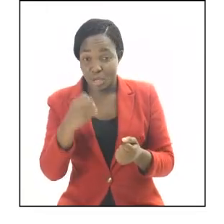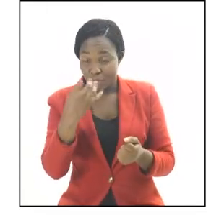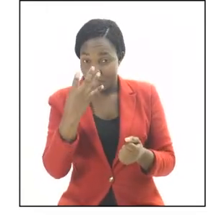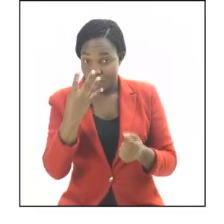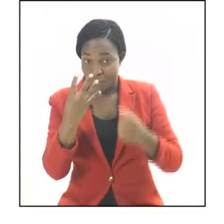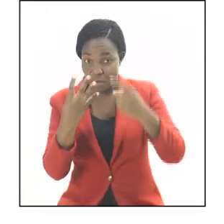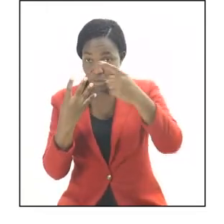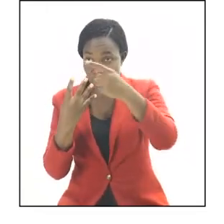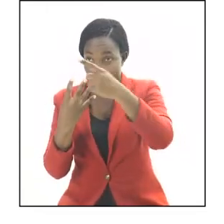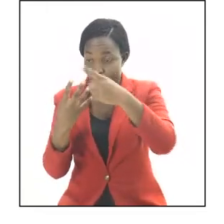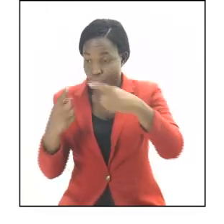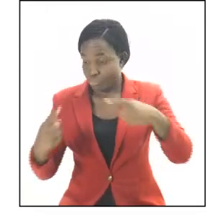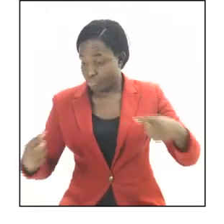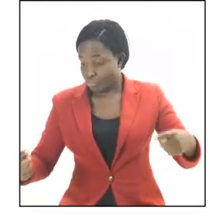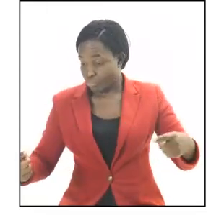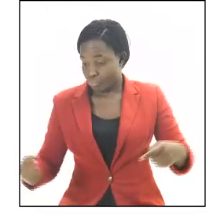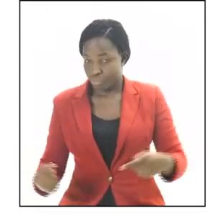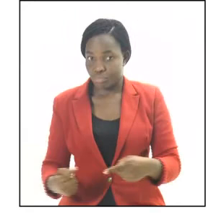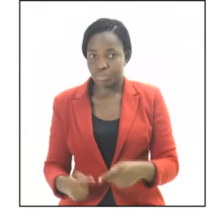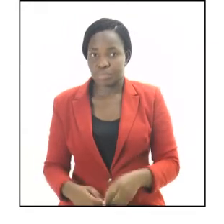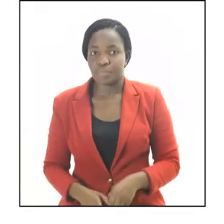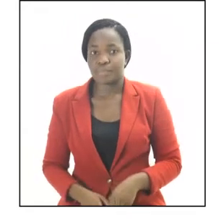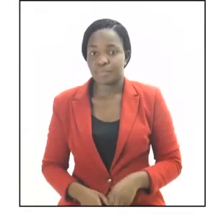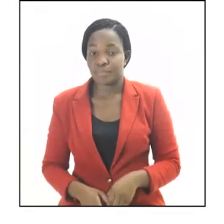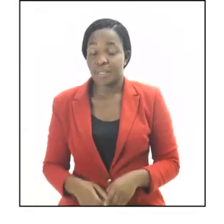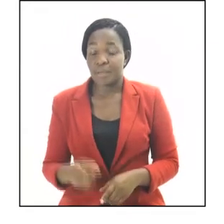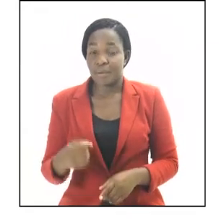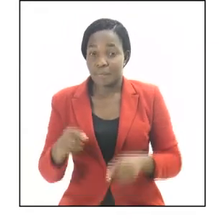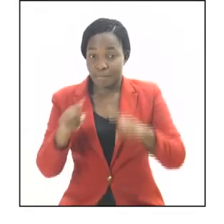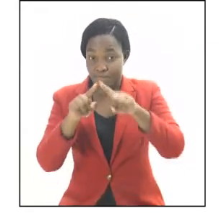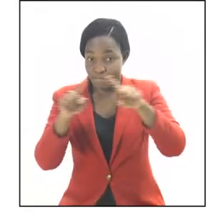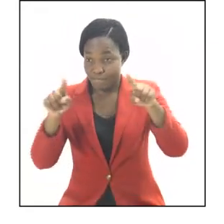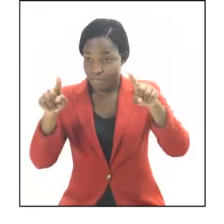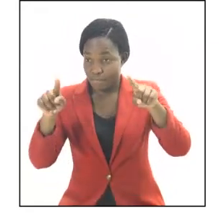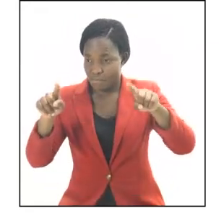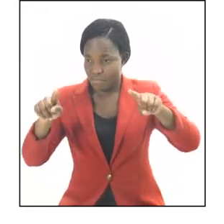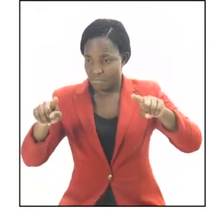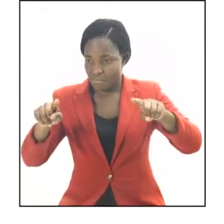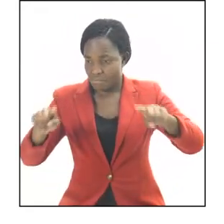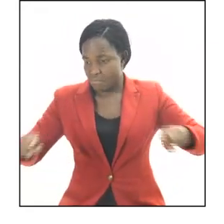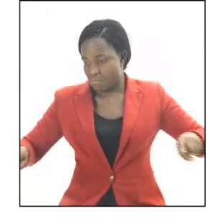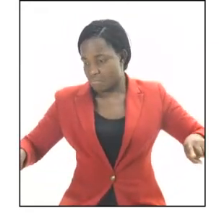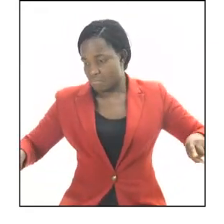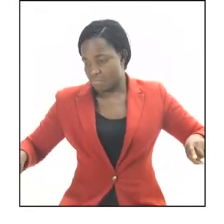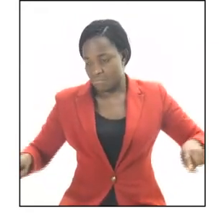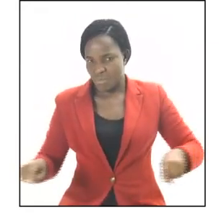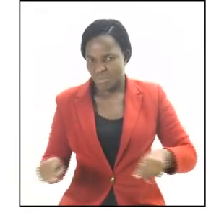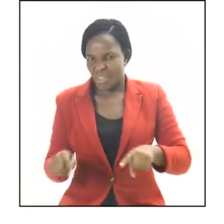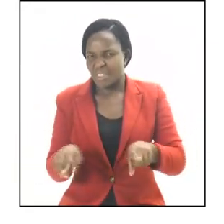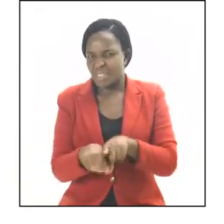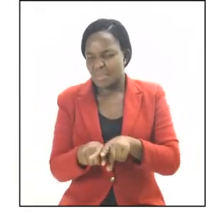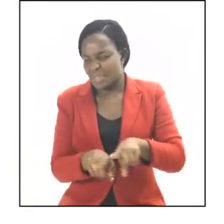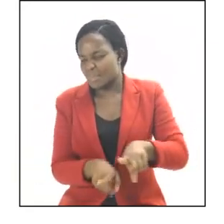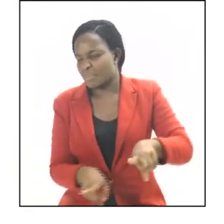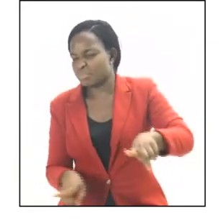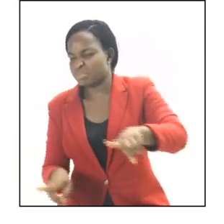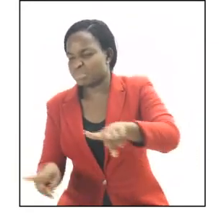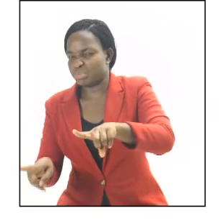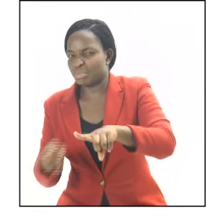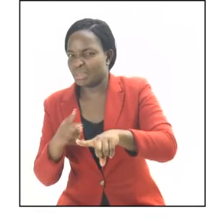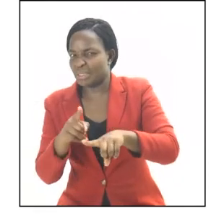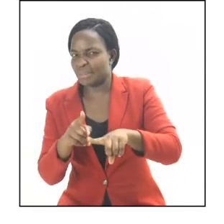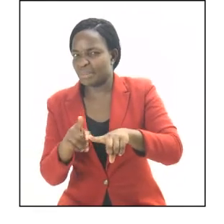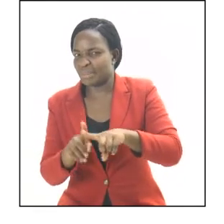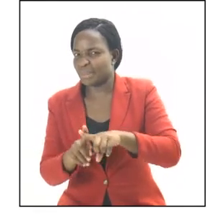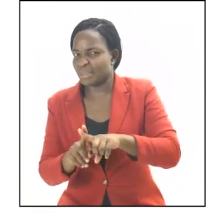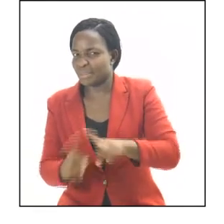flat shape with straight sides. So far, it sounds just like the parallelogram, right? But no,